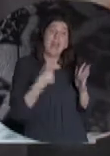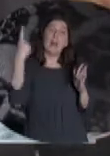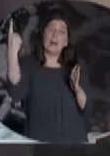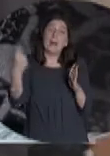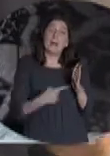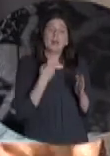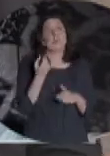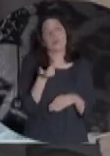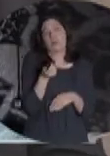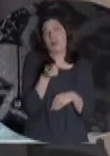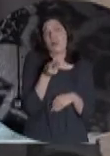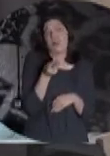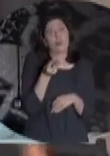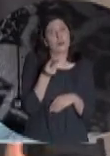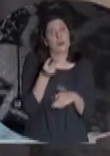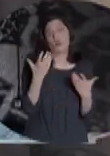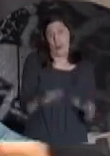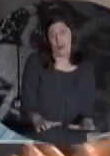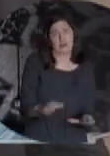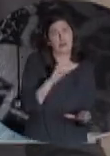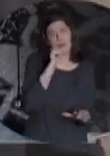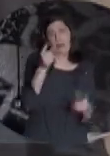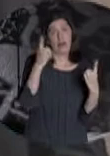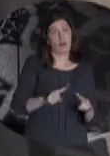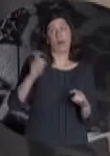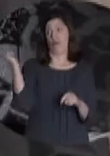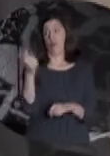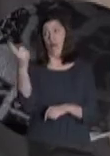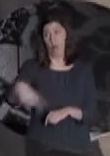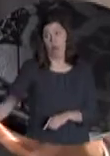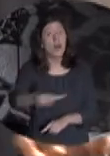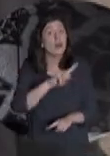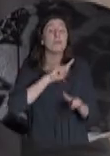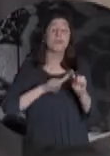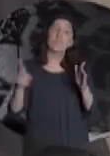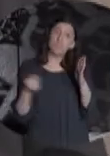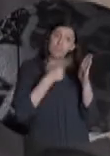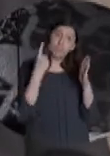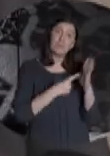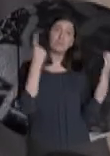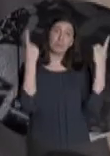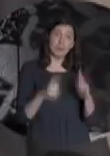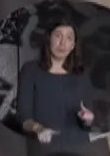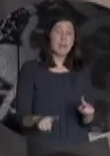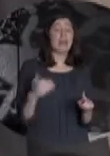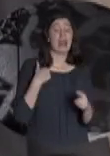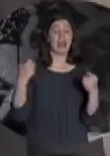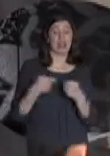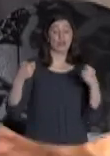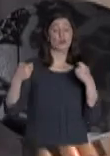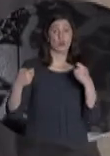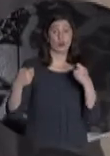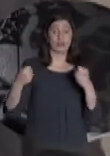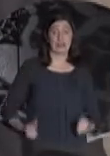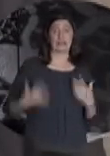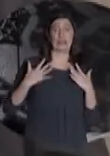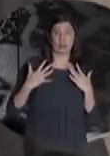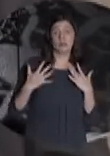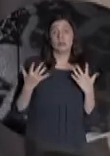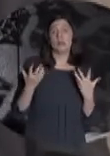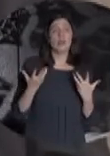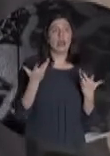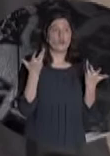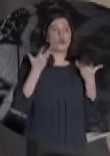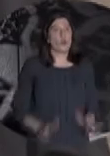cases. Now, it's a very small chance. It's not going to happen to everybody who's using a landline phone, but there have been reported cases of people being electrocuted. And certainly you don't want to